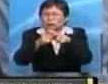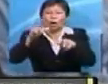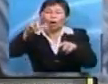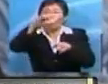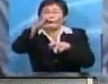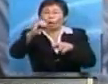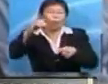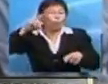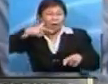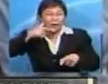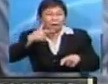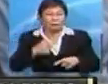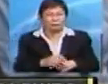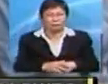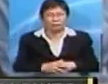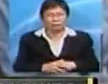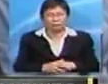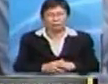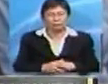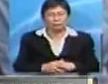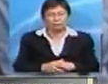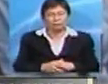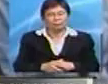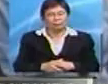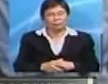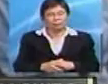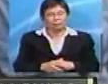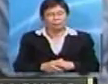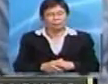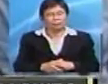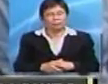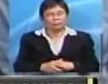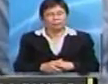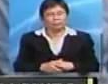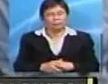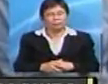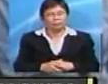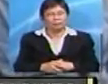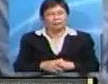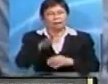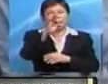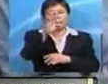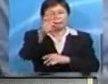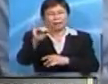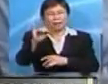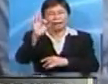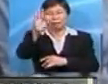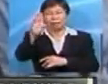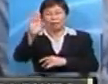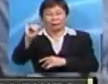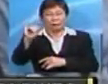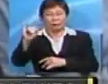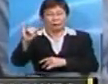And who spoke that? And the second question, sir, is there are reports that the FBI have